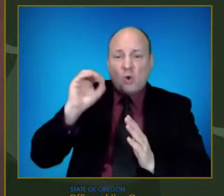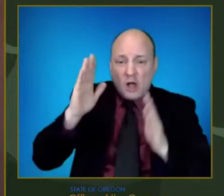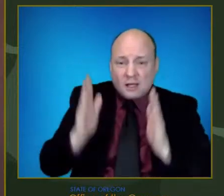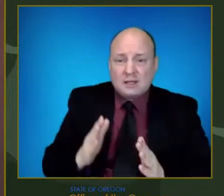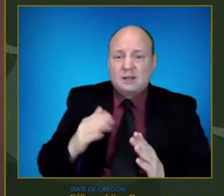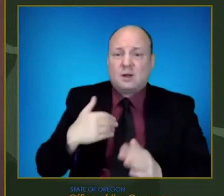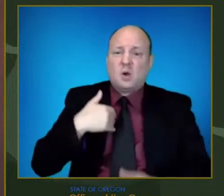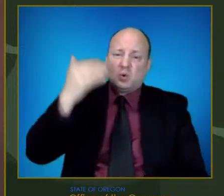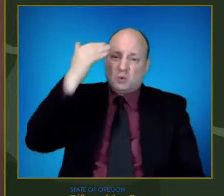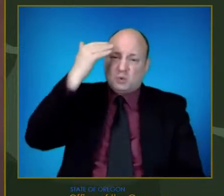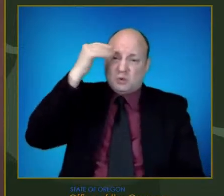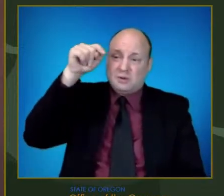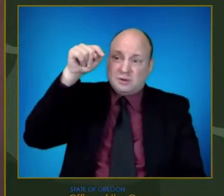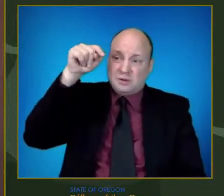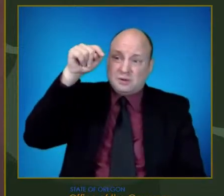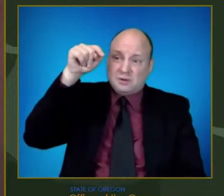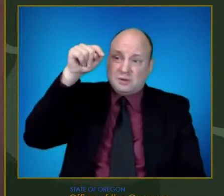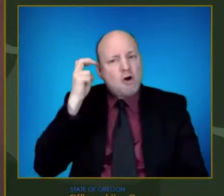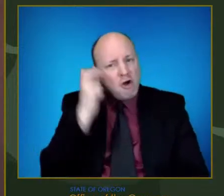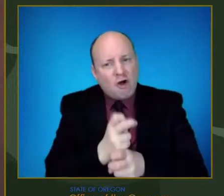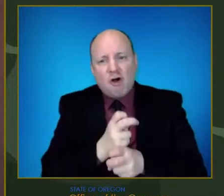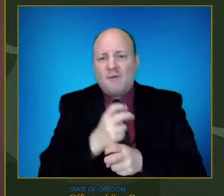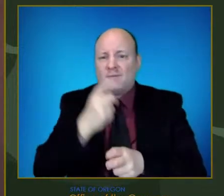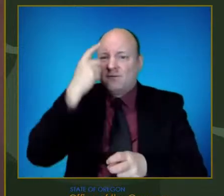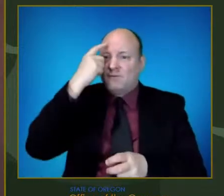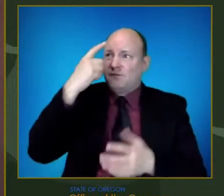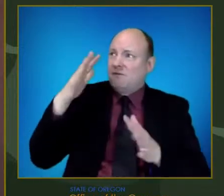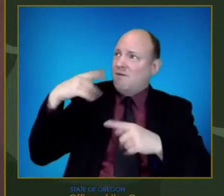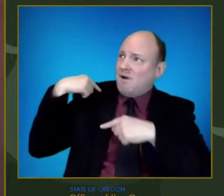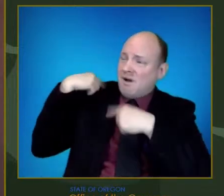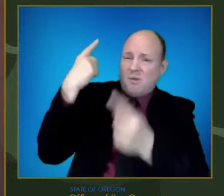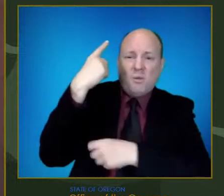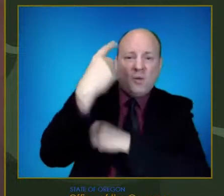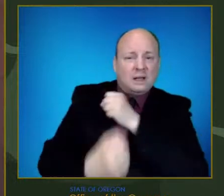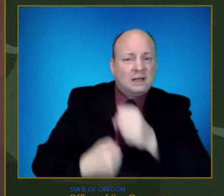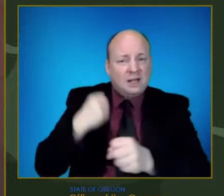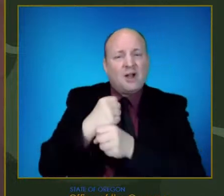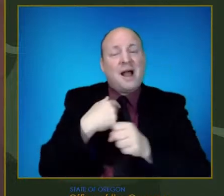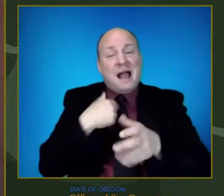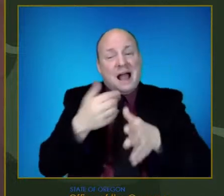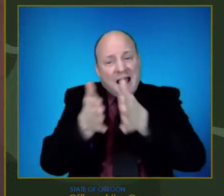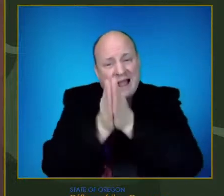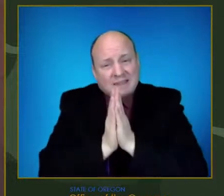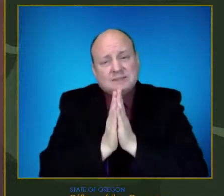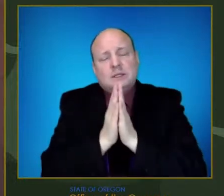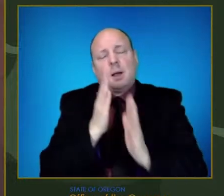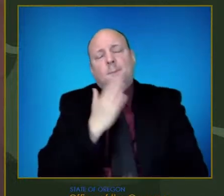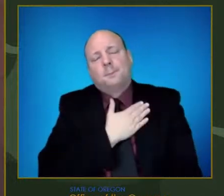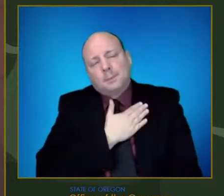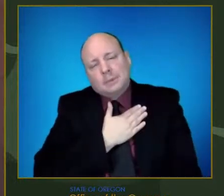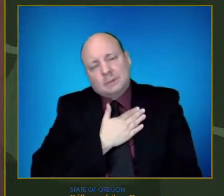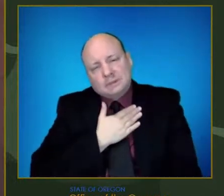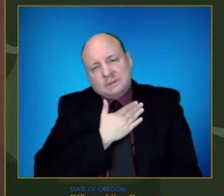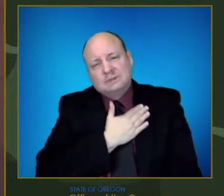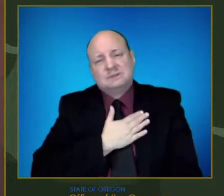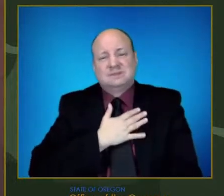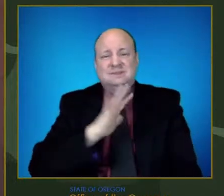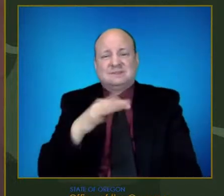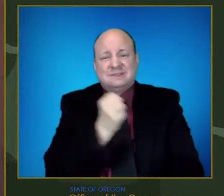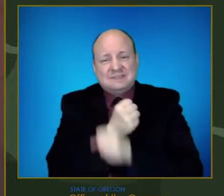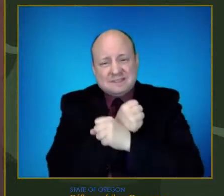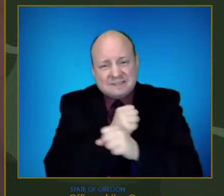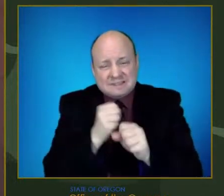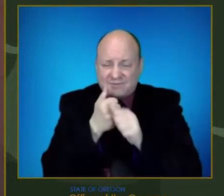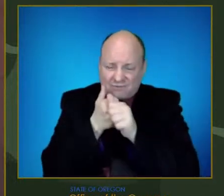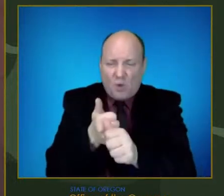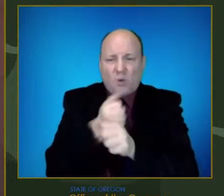in this now for a year. I'm asking Oregonians to continue to rely on safety measures. For